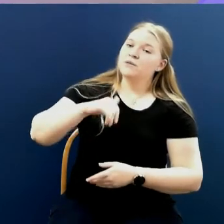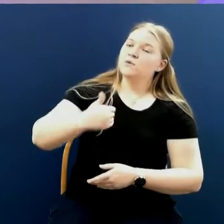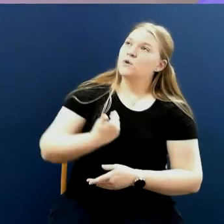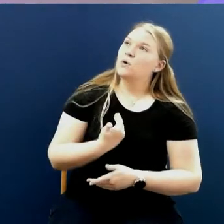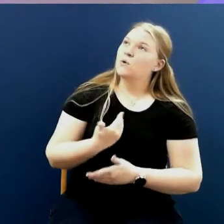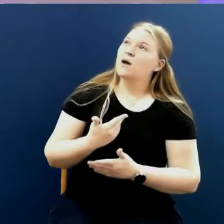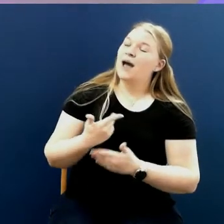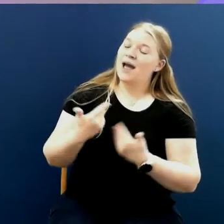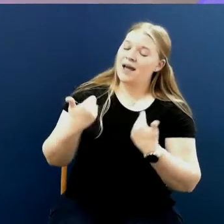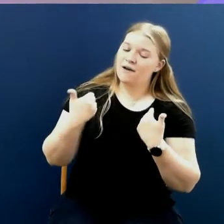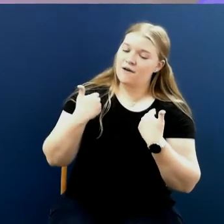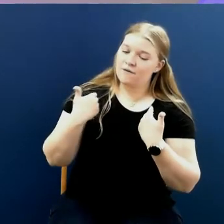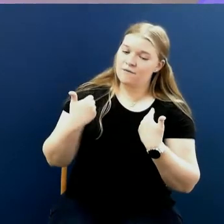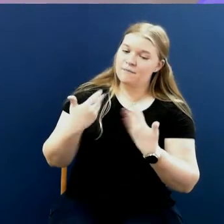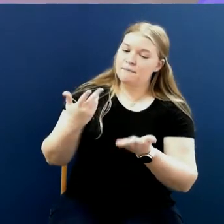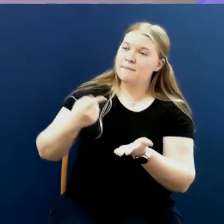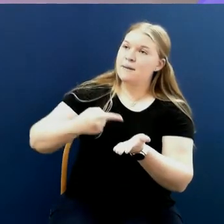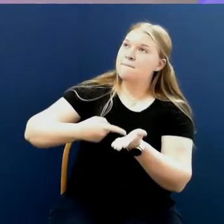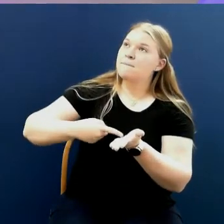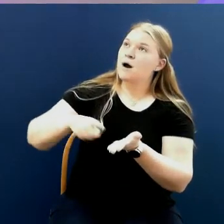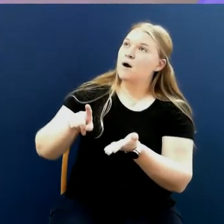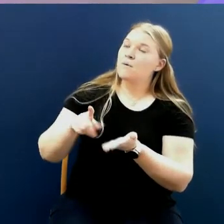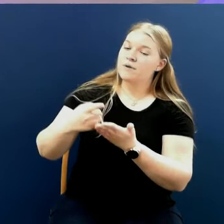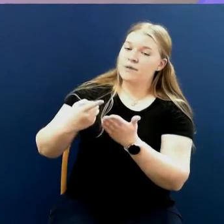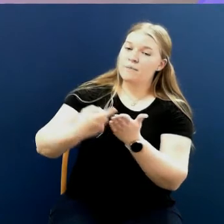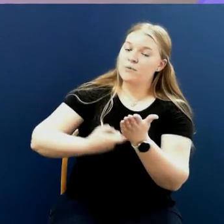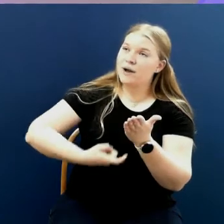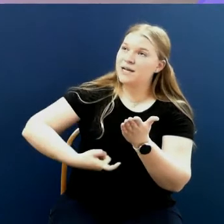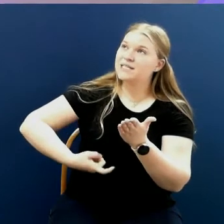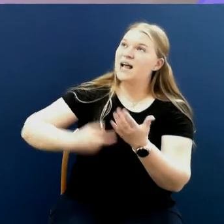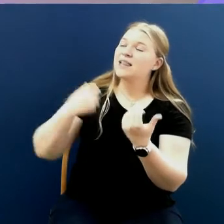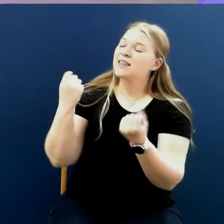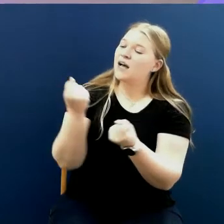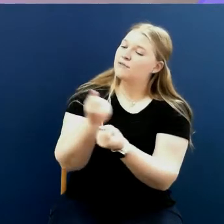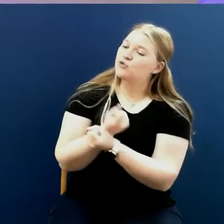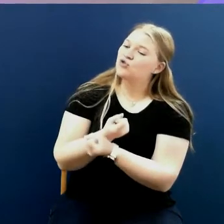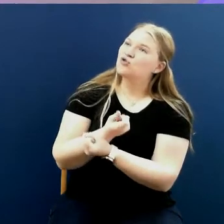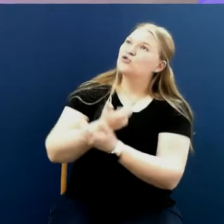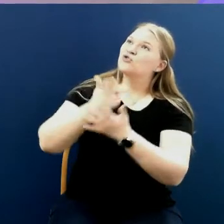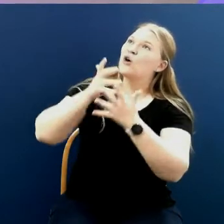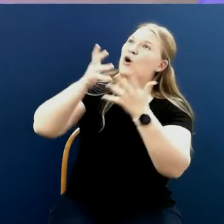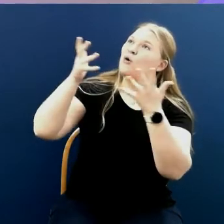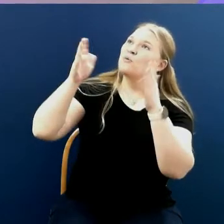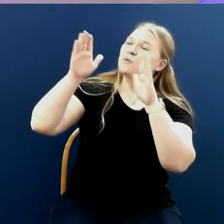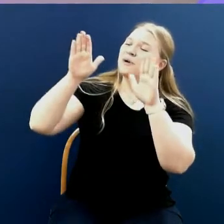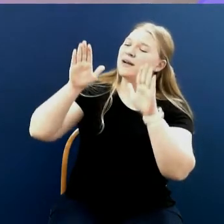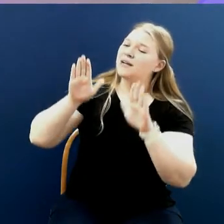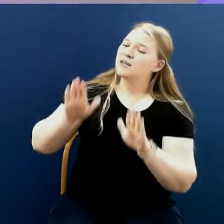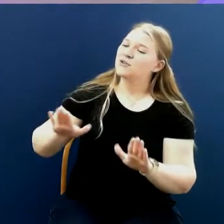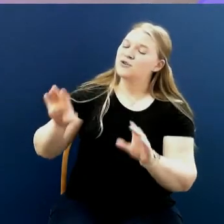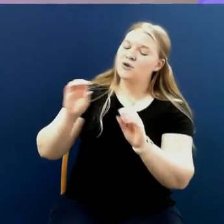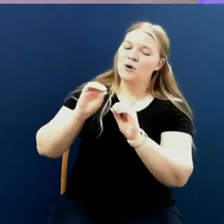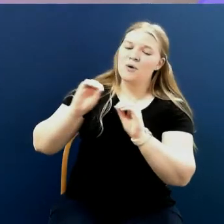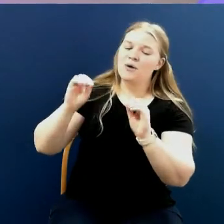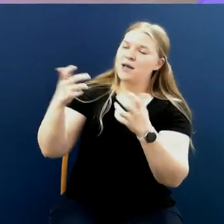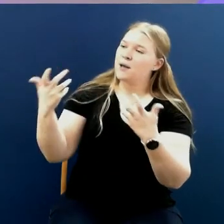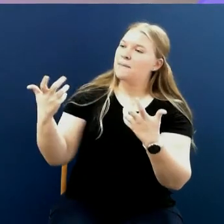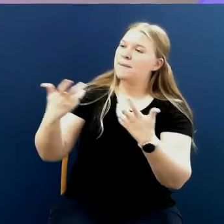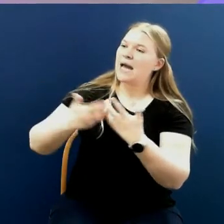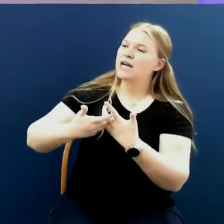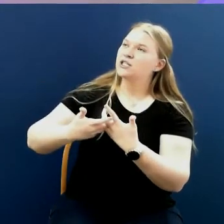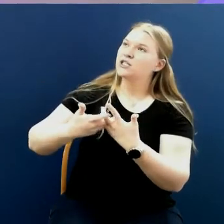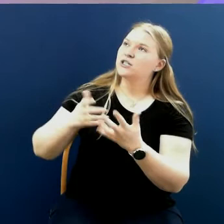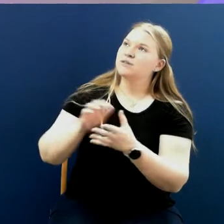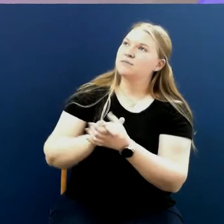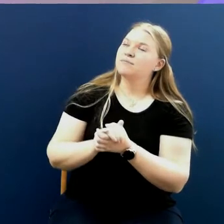I have been bought with a price, a love so great no one could match,